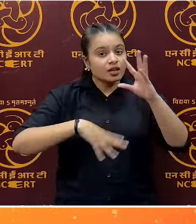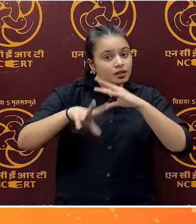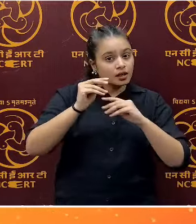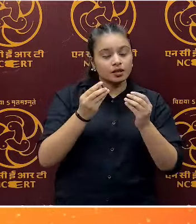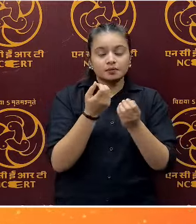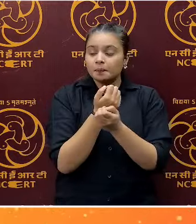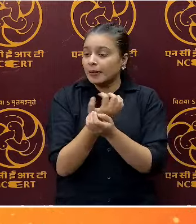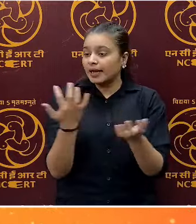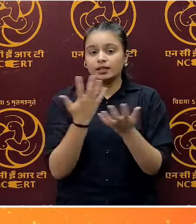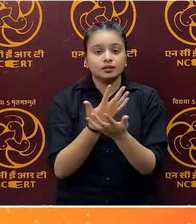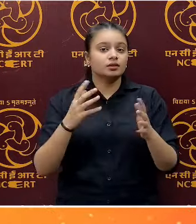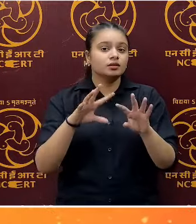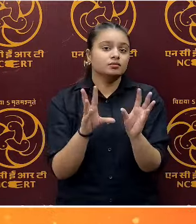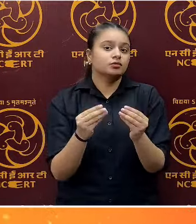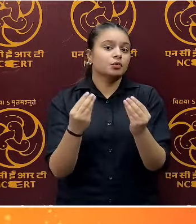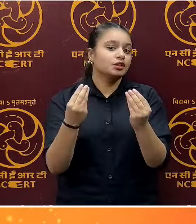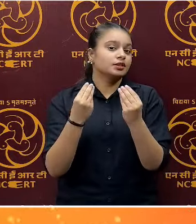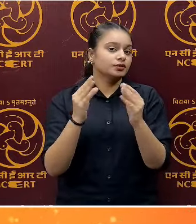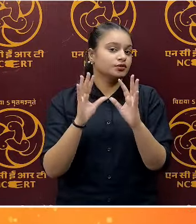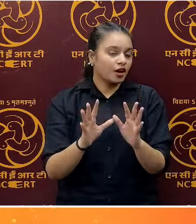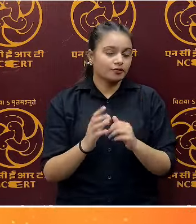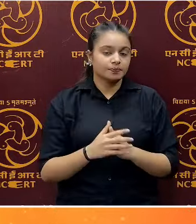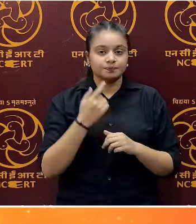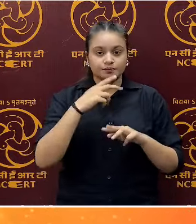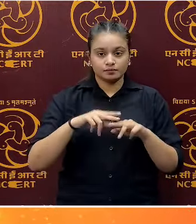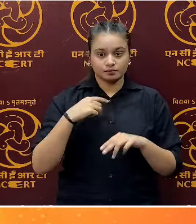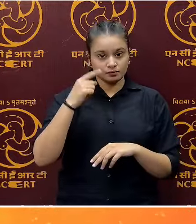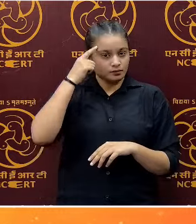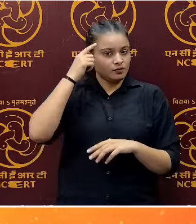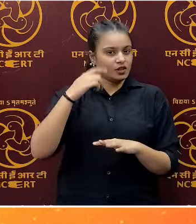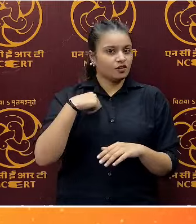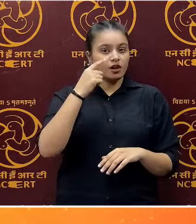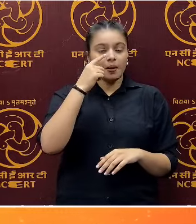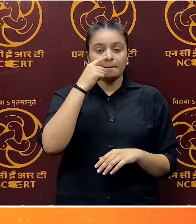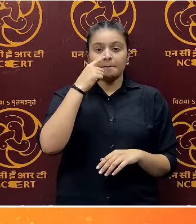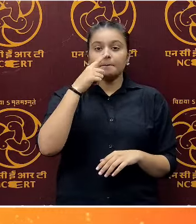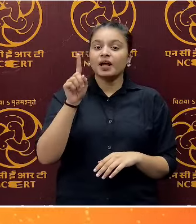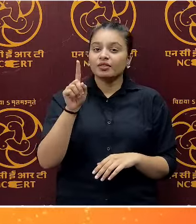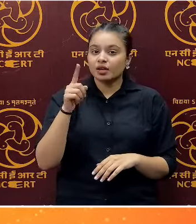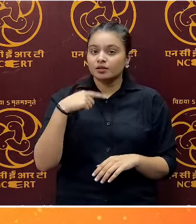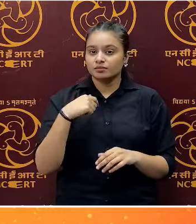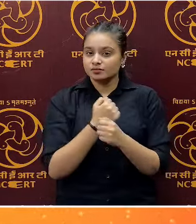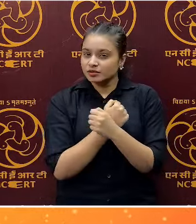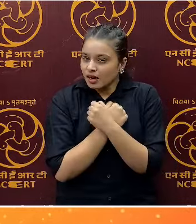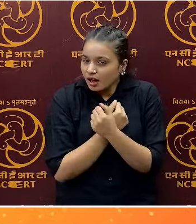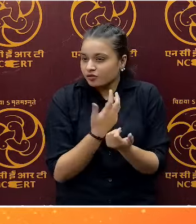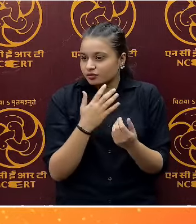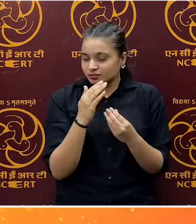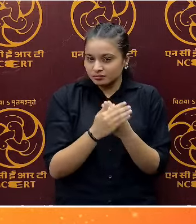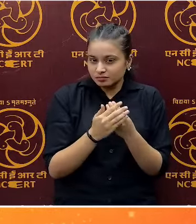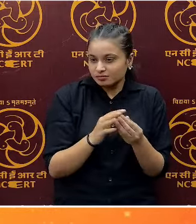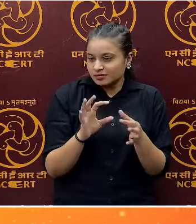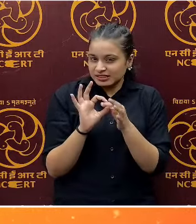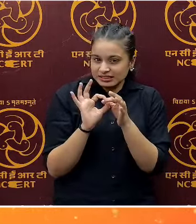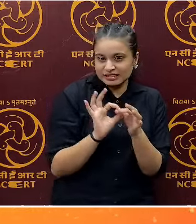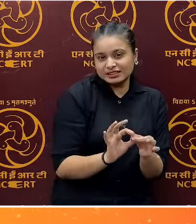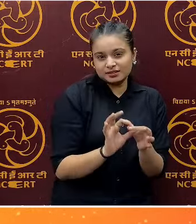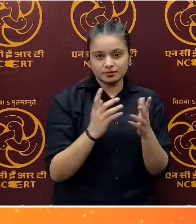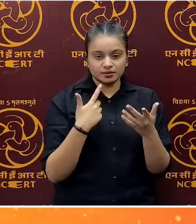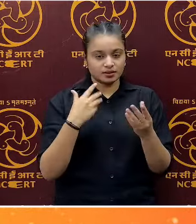of things from these people. Yes. Right? When we think of our mother, we think of love and compassion, right? That's what she taught